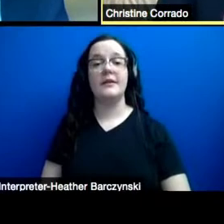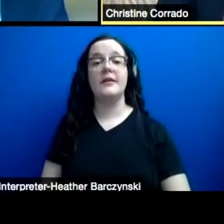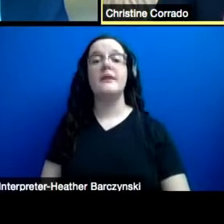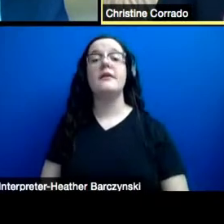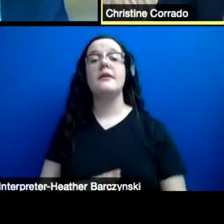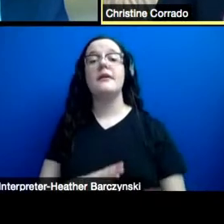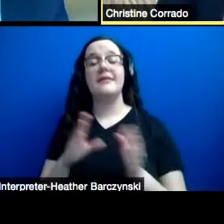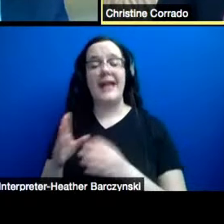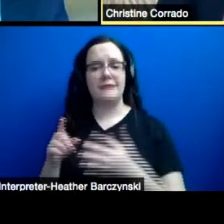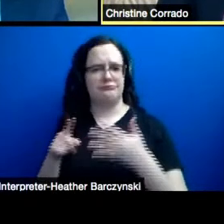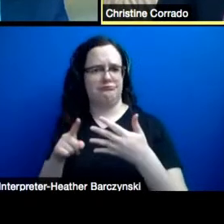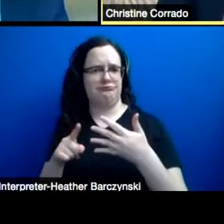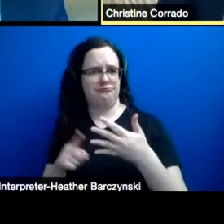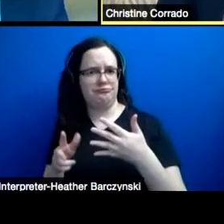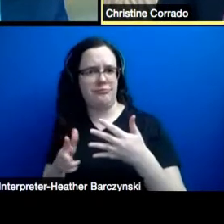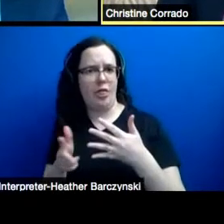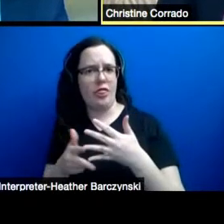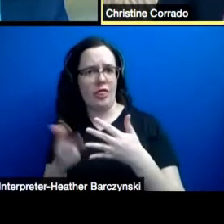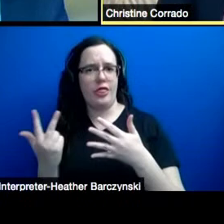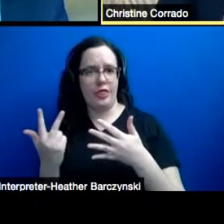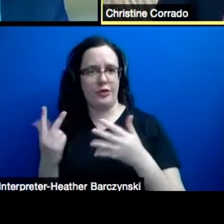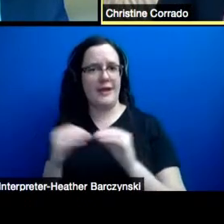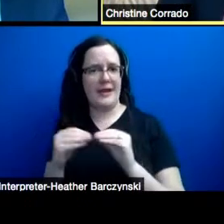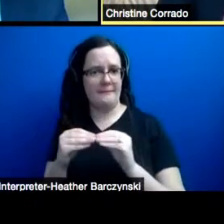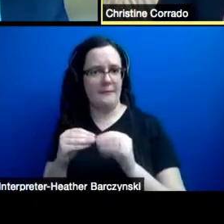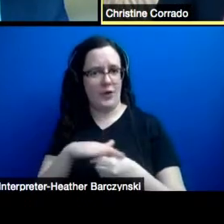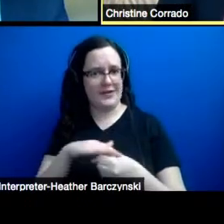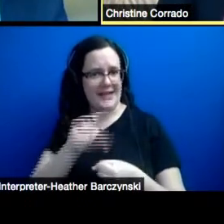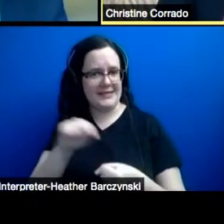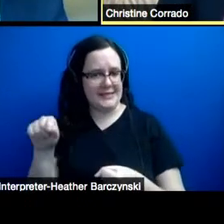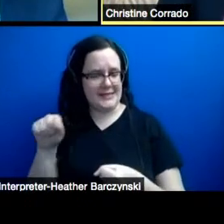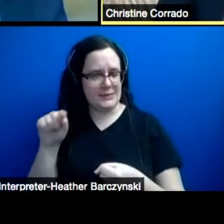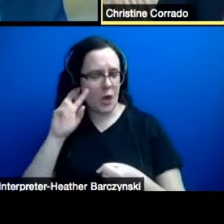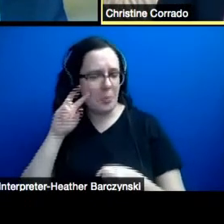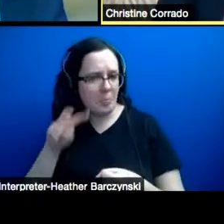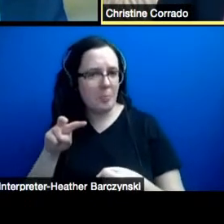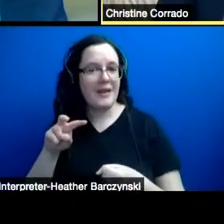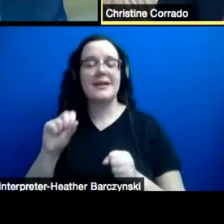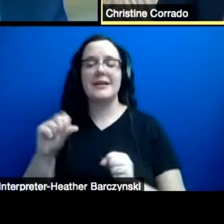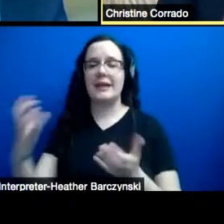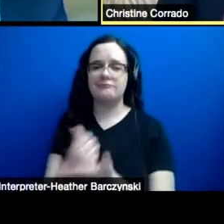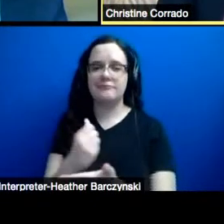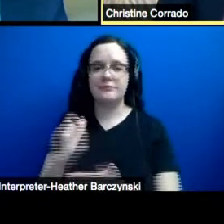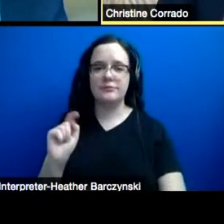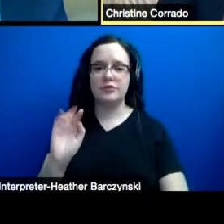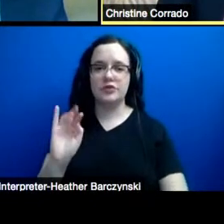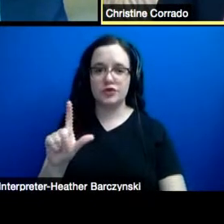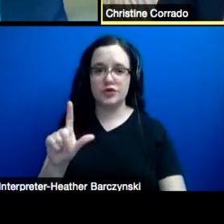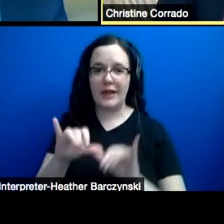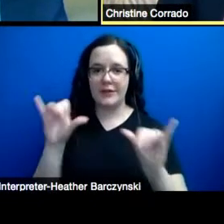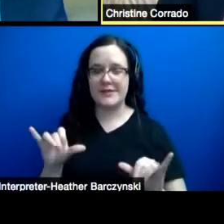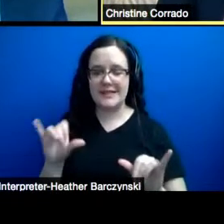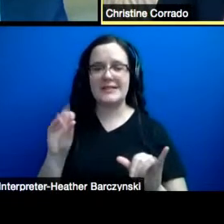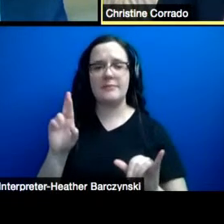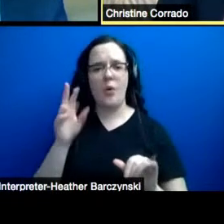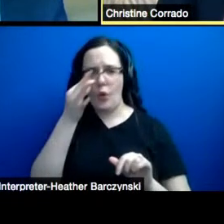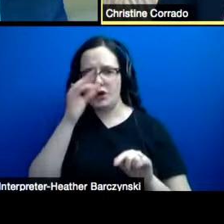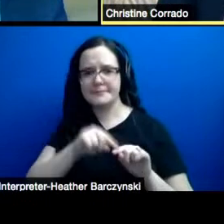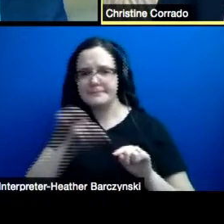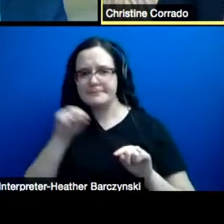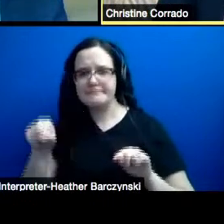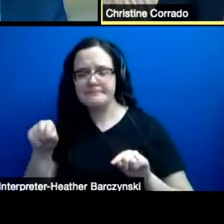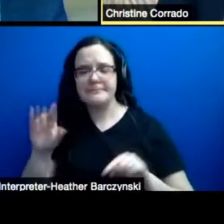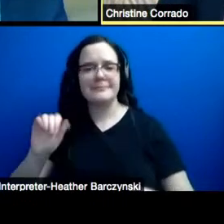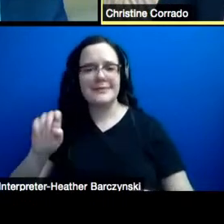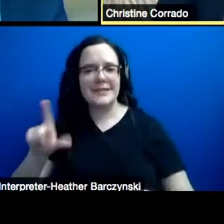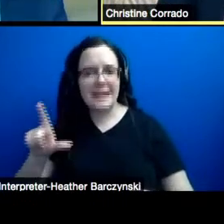on 3 more sites throughout town that will take advantage of our trail system or adjacency to the